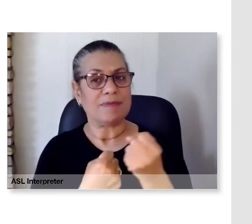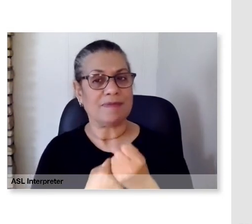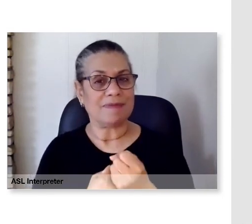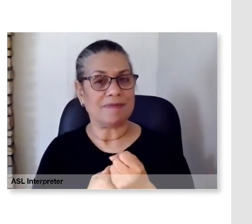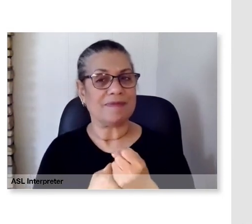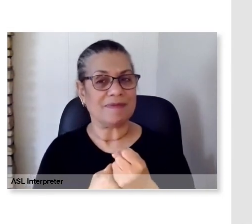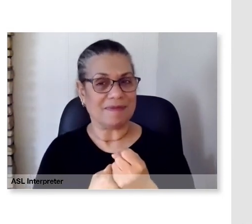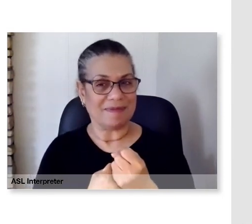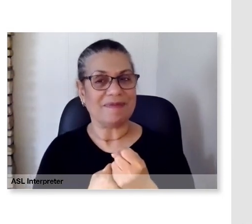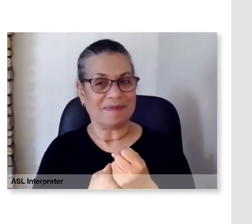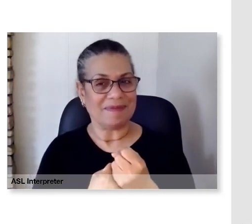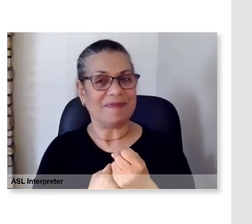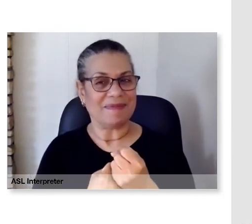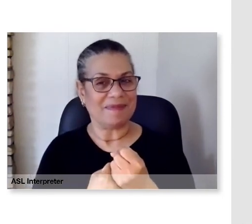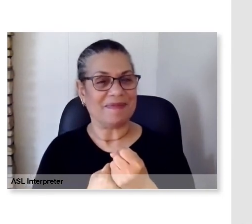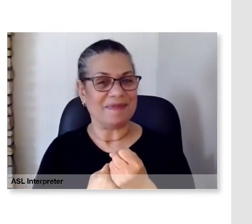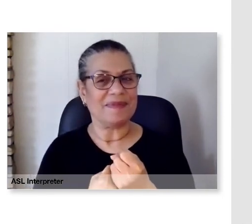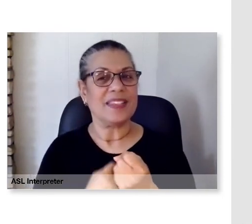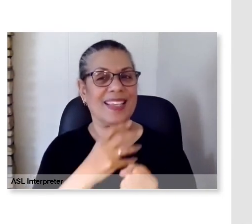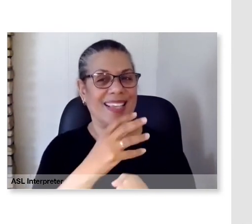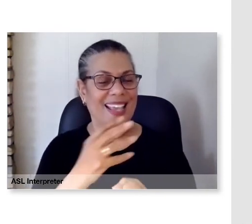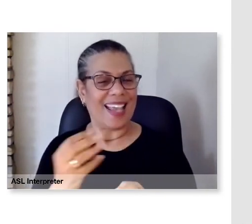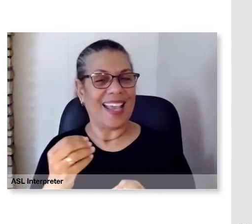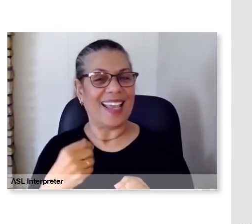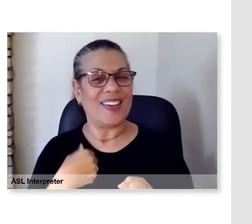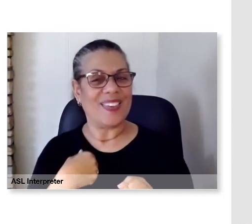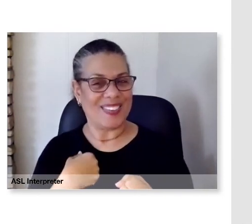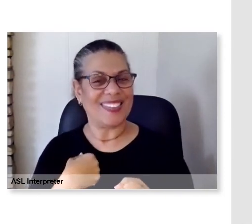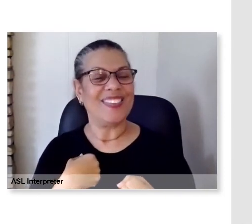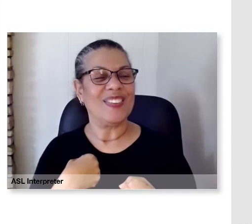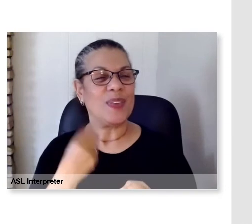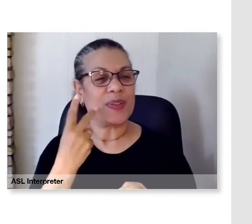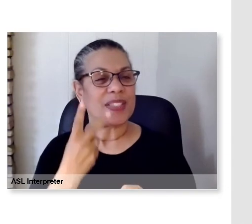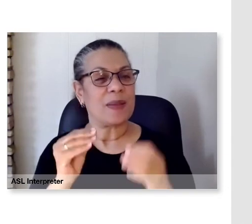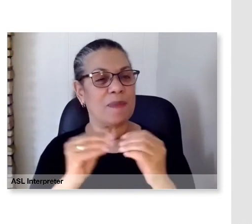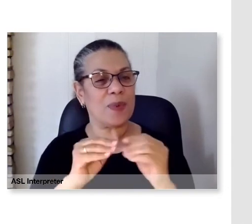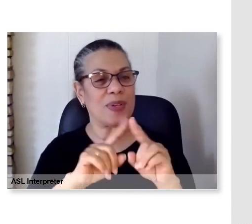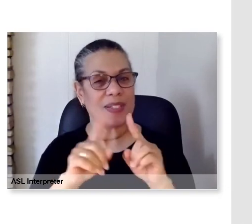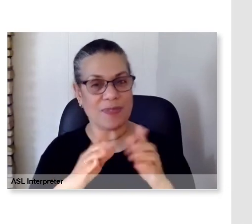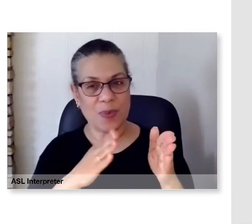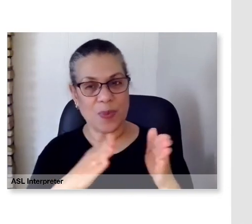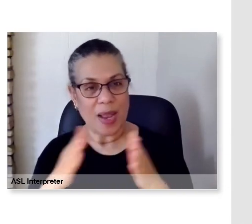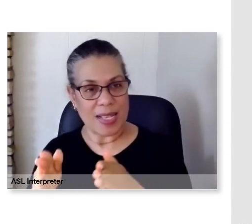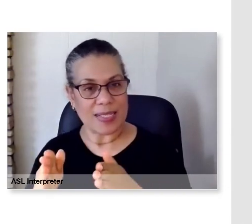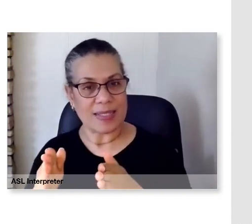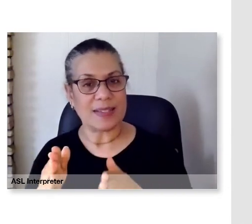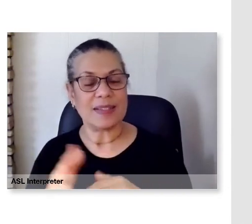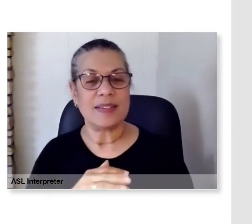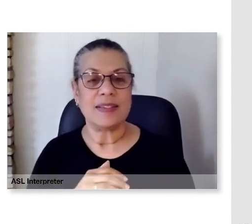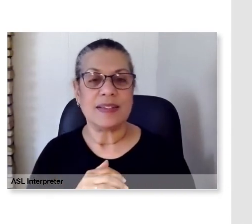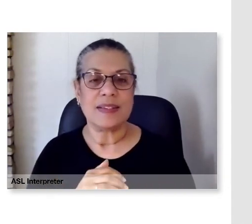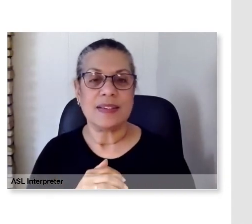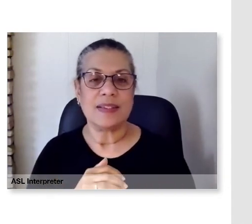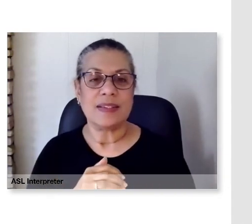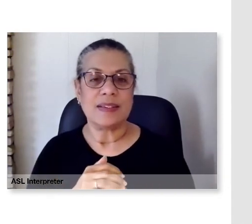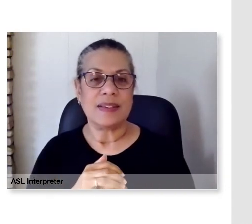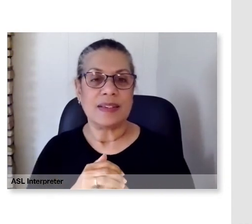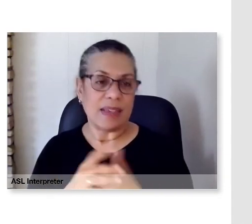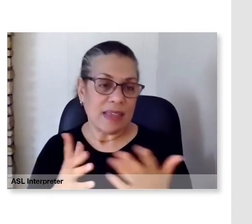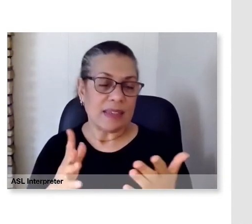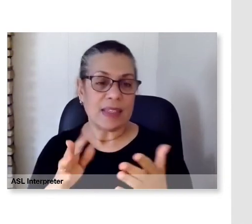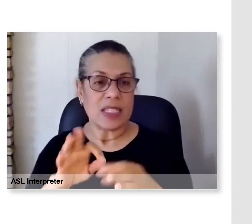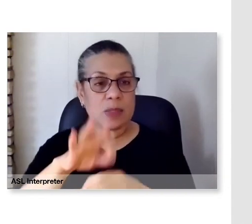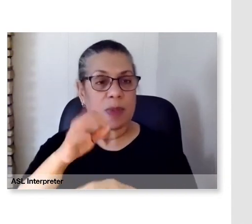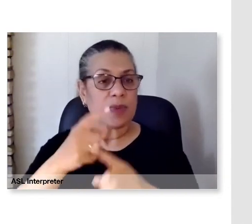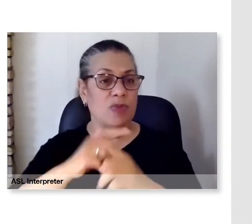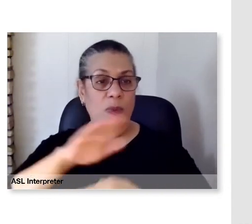as a supplement, you know, then we can begin to look for ways, you know, in the spirit that I think, you know, has been true in all the talks. And, you know,